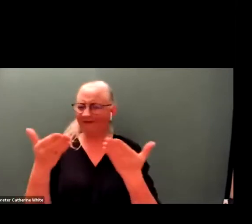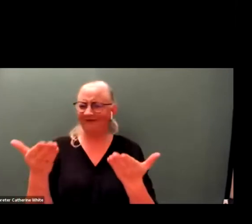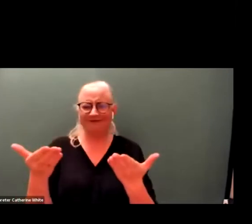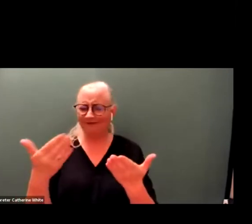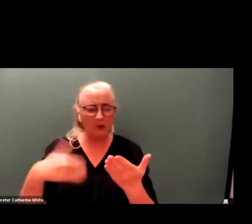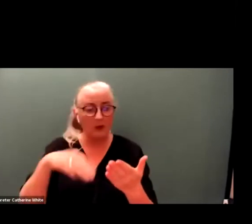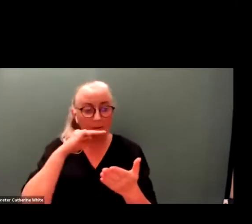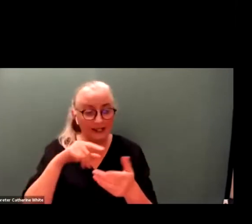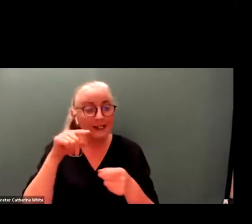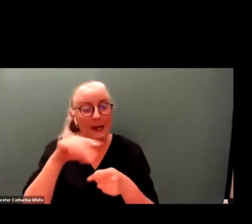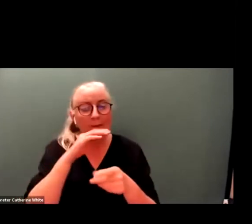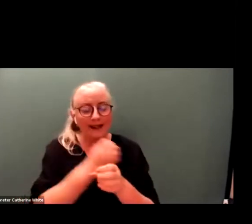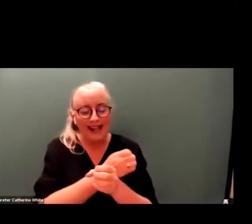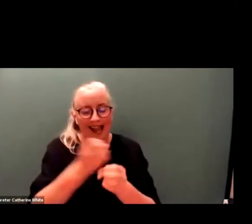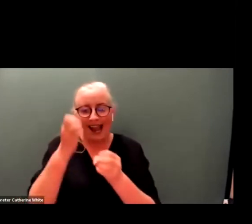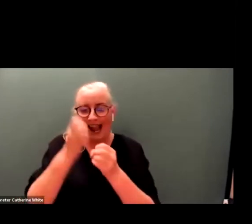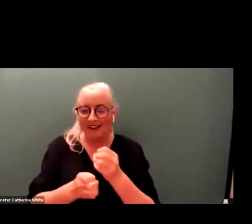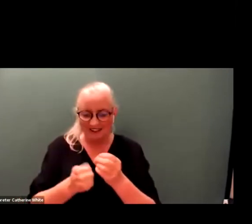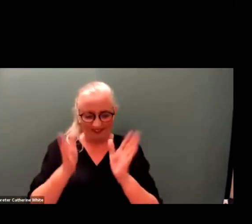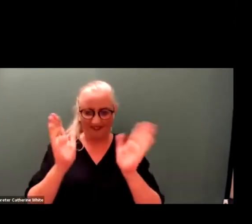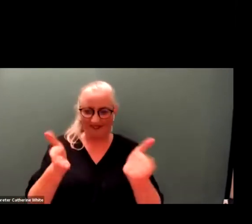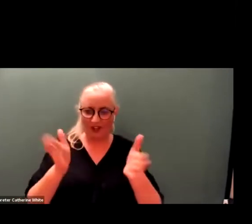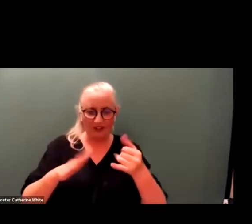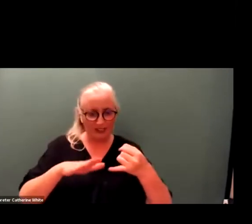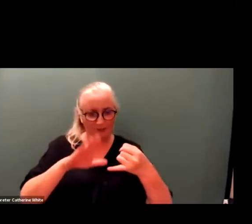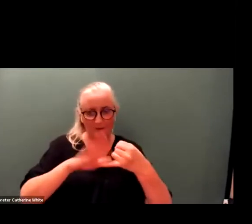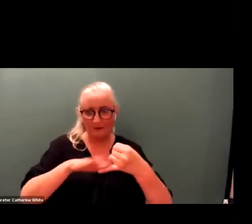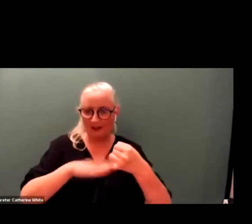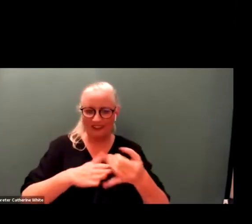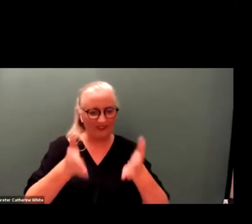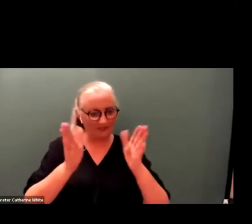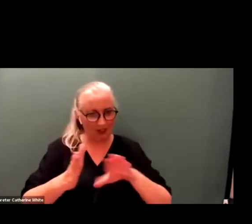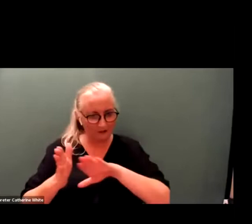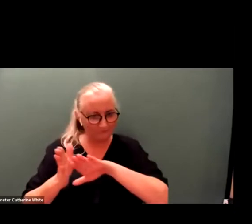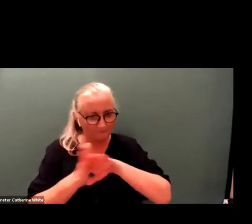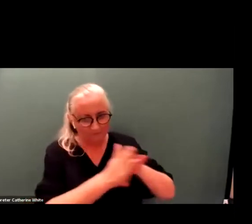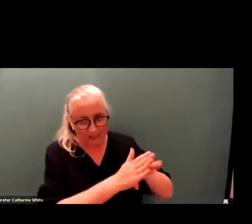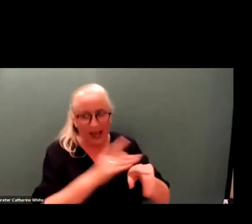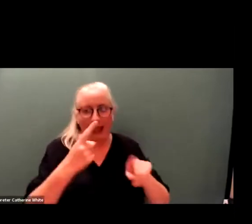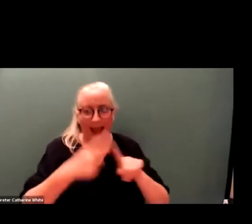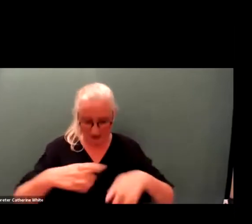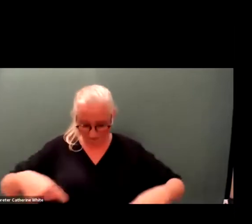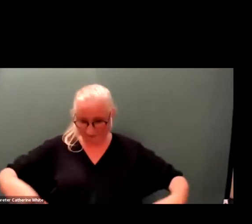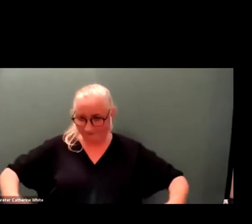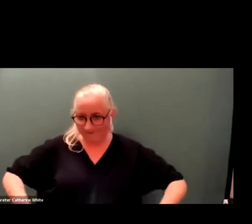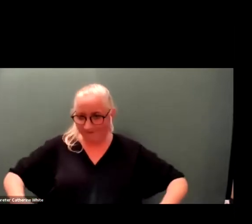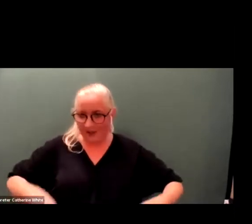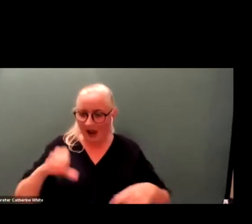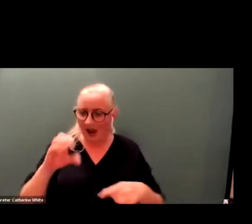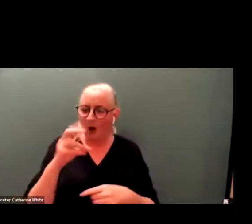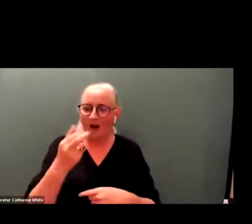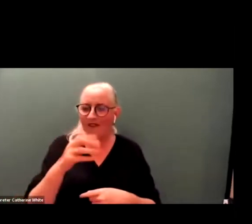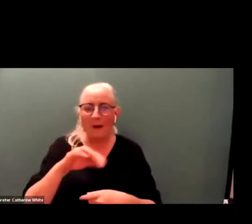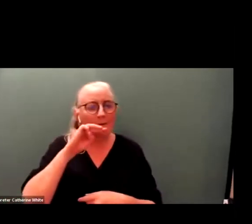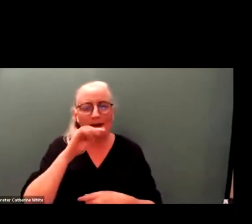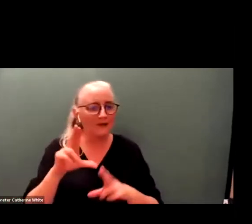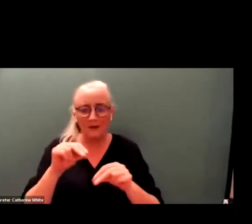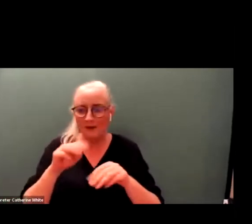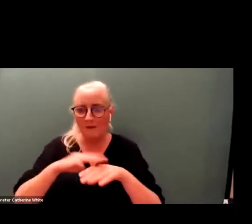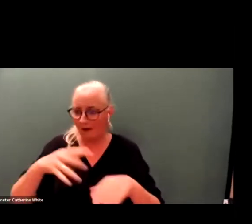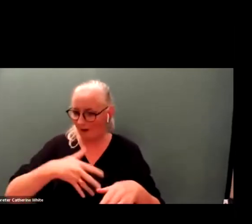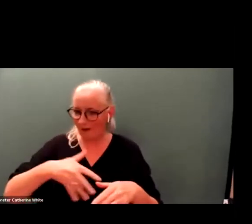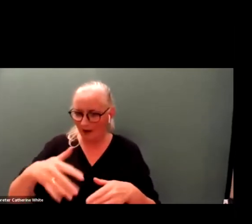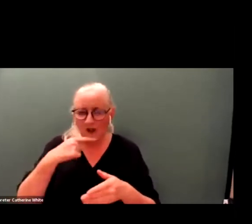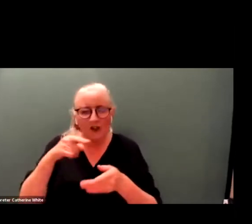defined as the end of the menstrual cycle, and it results from the shutting down of the ovaries, marking the end of our reproductive years. So during